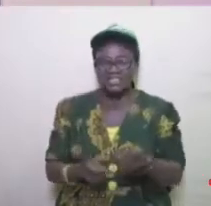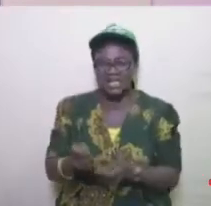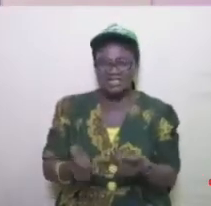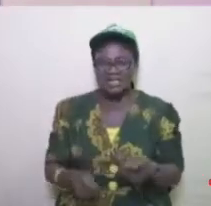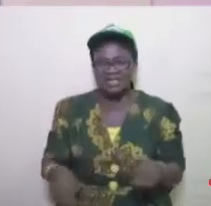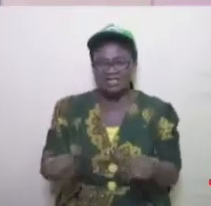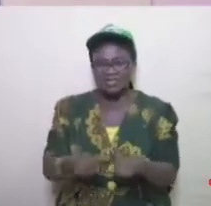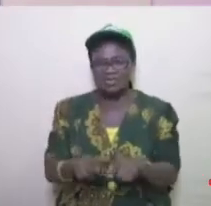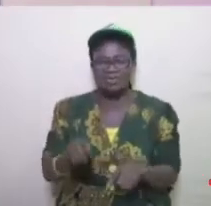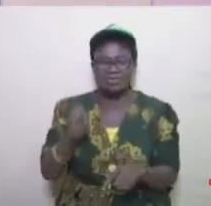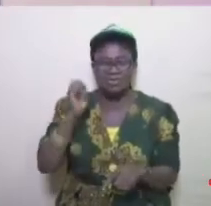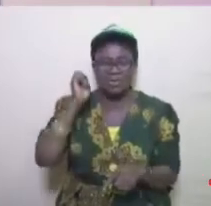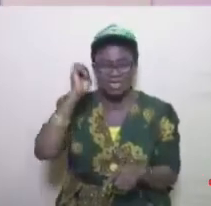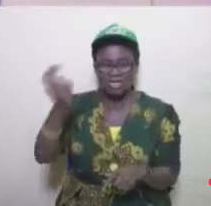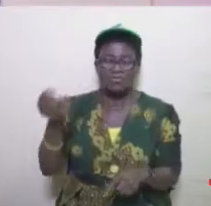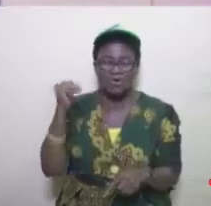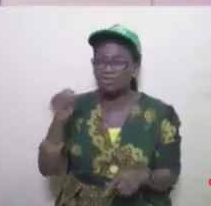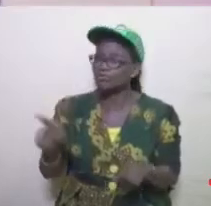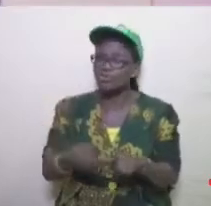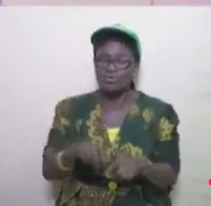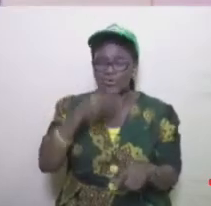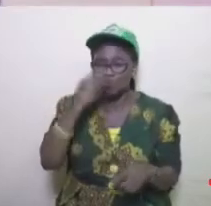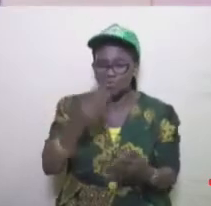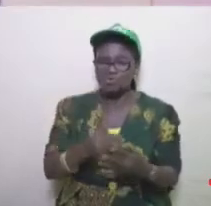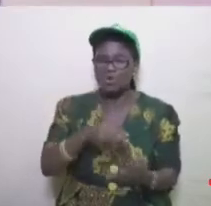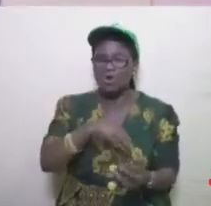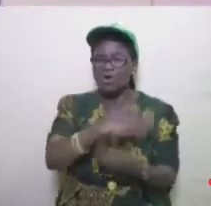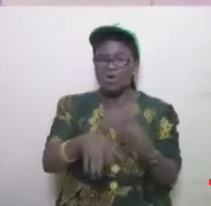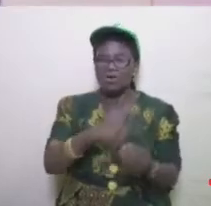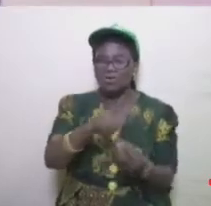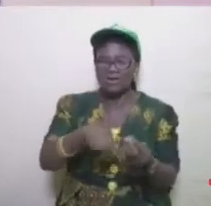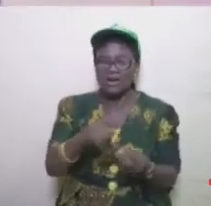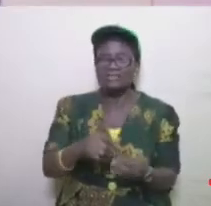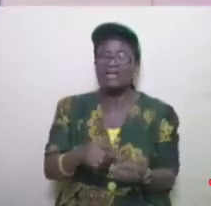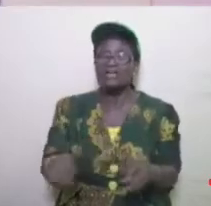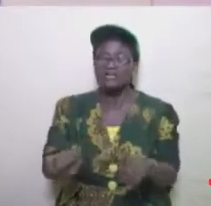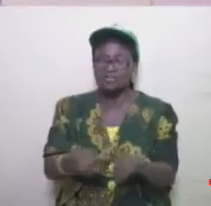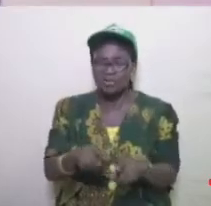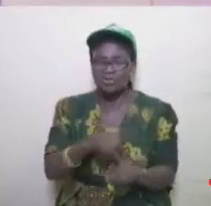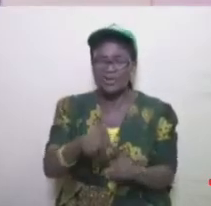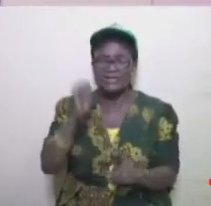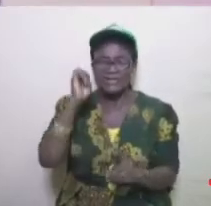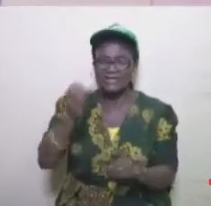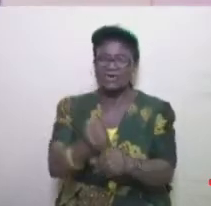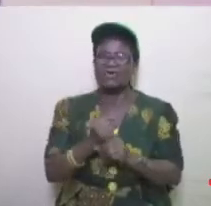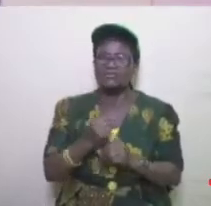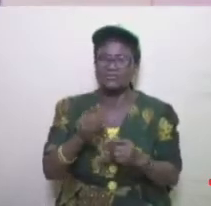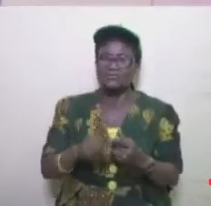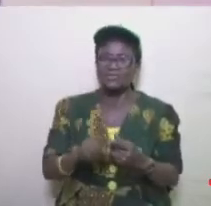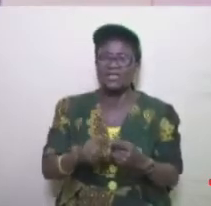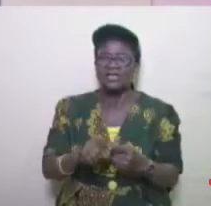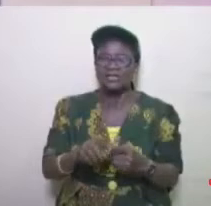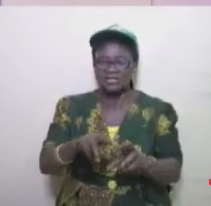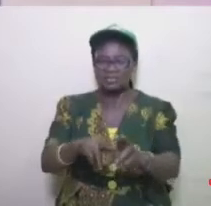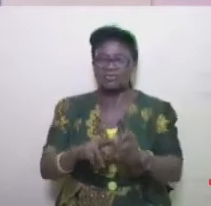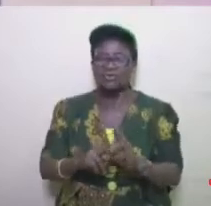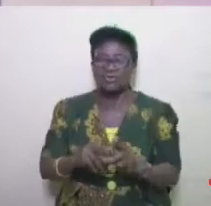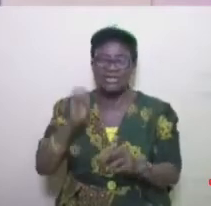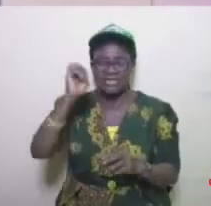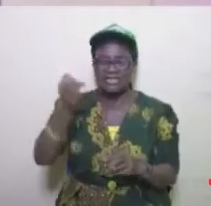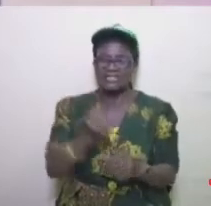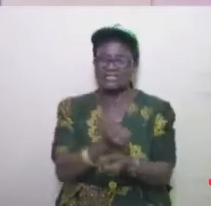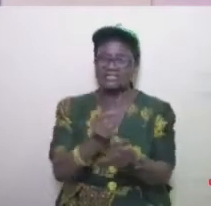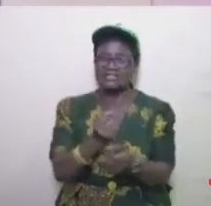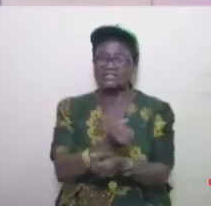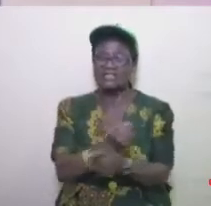around. Of course, when he got to the throne, not only that he saved his generation, he saved the